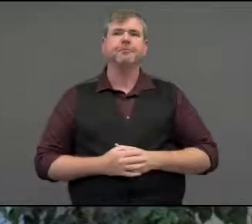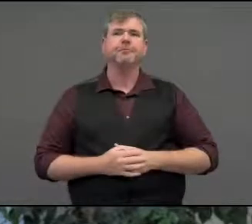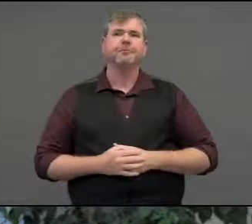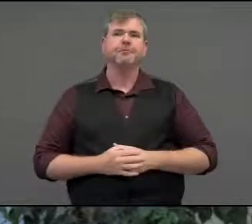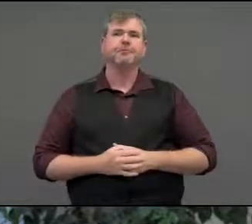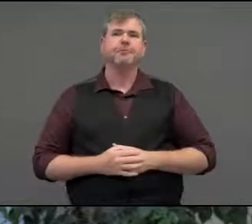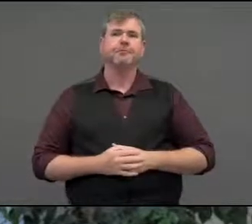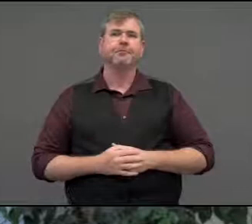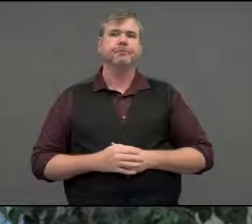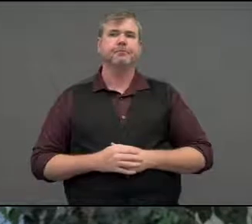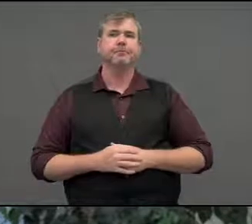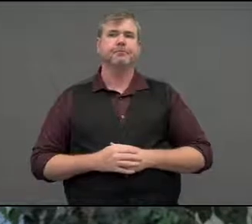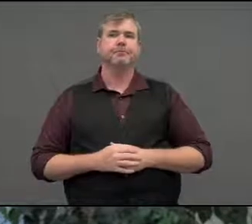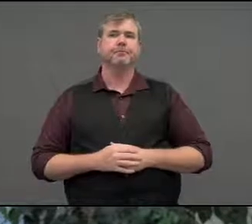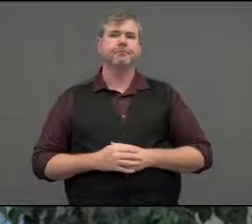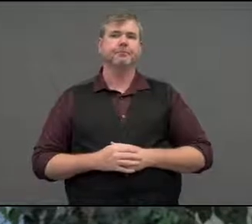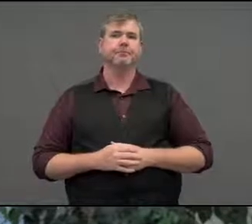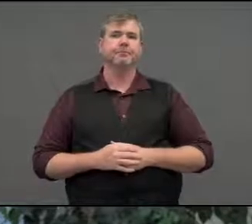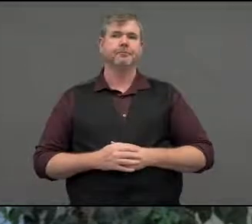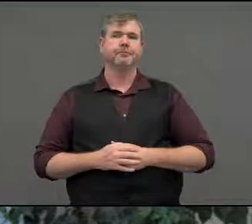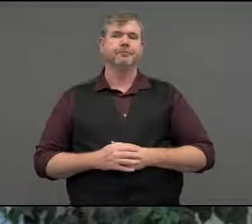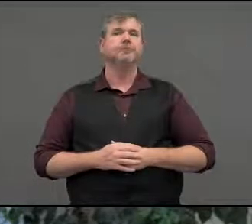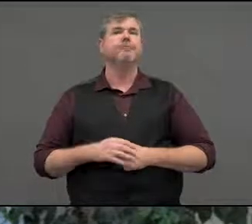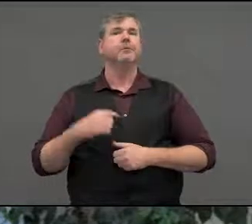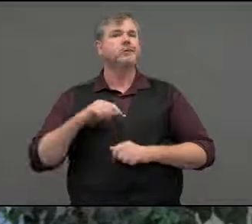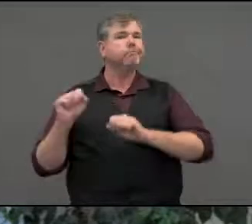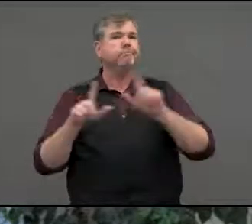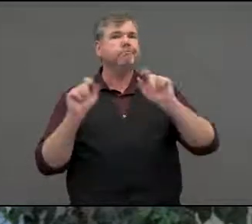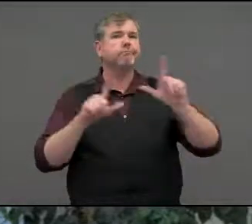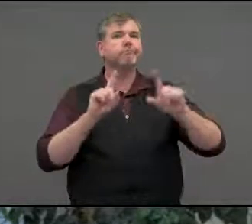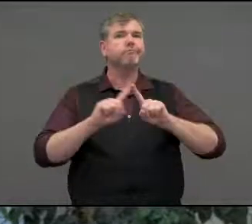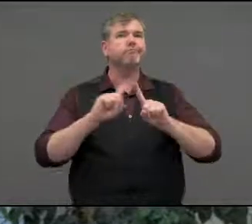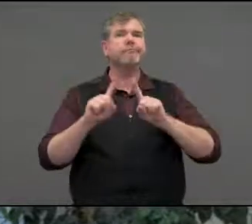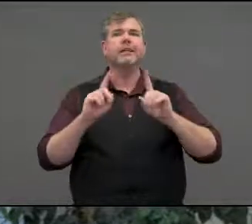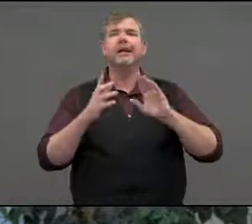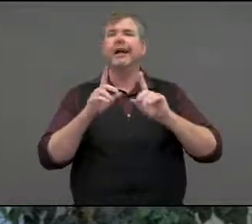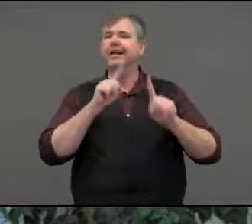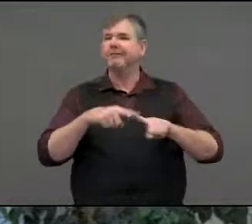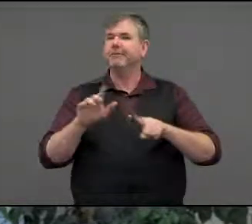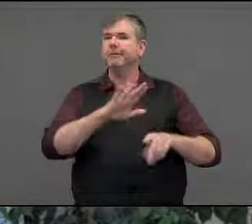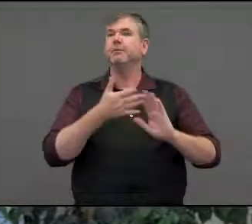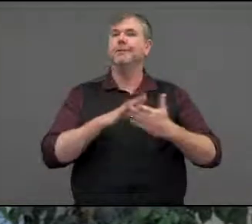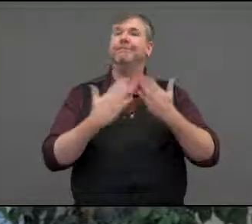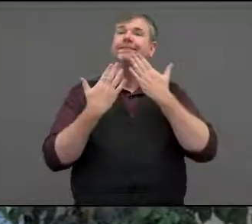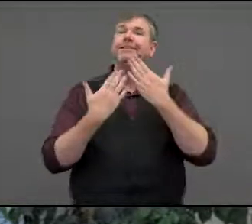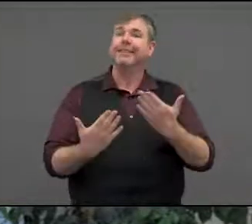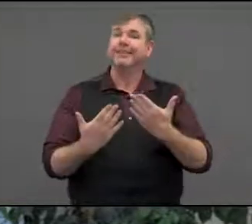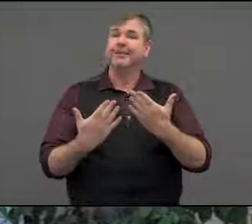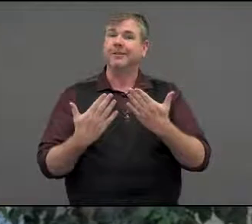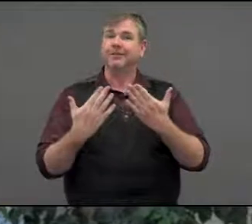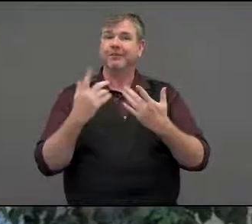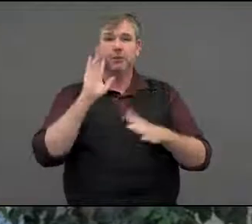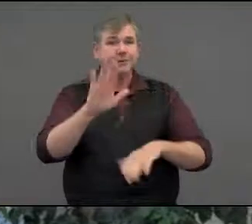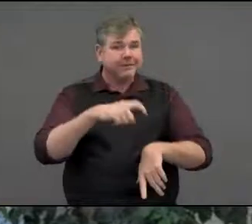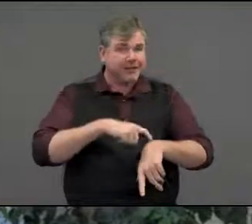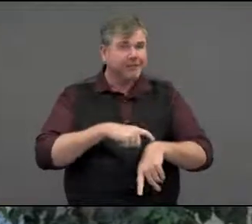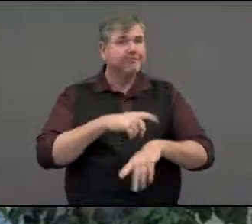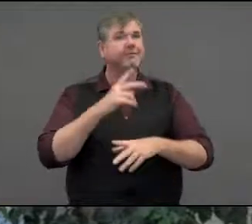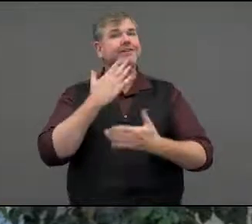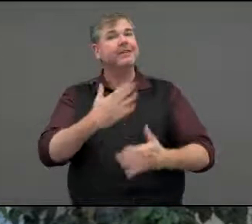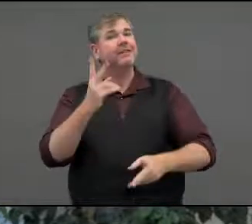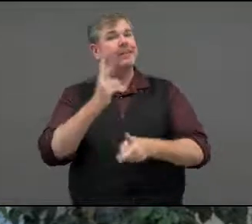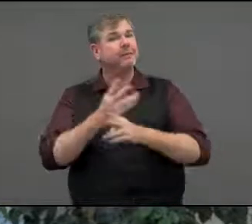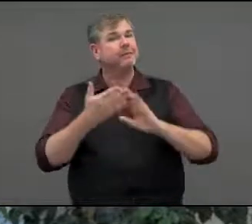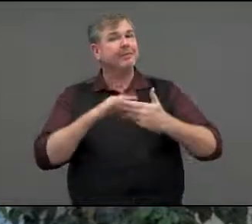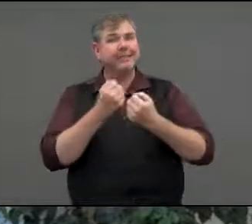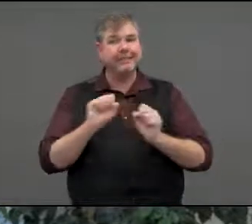community. So thank you for your time today. Thanks for all you're doing to keep our community safe. For the latest information about COVID-19, please visit